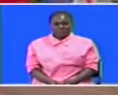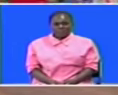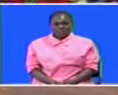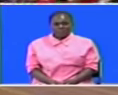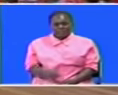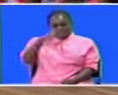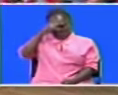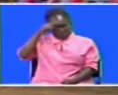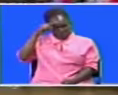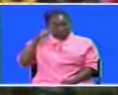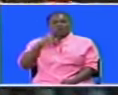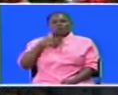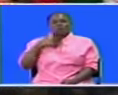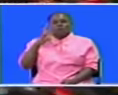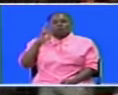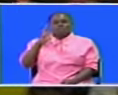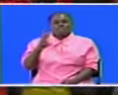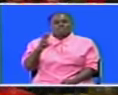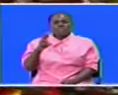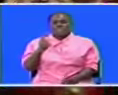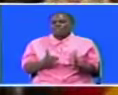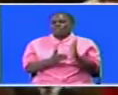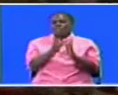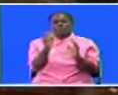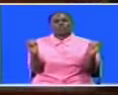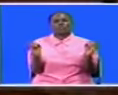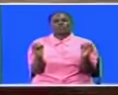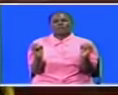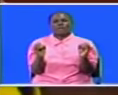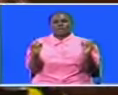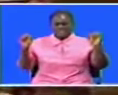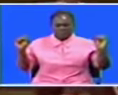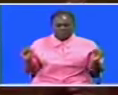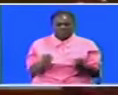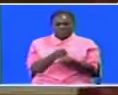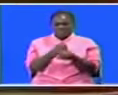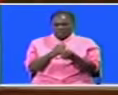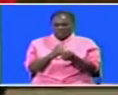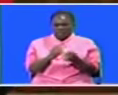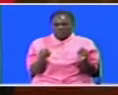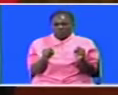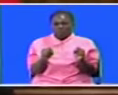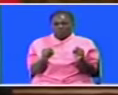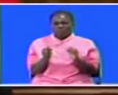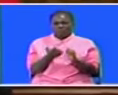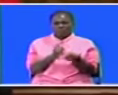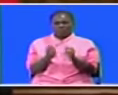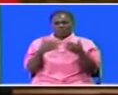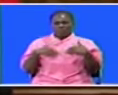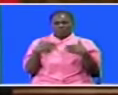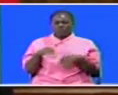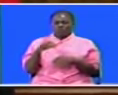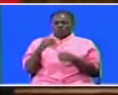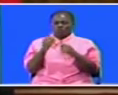Kwa sababu hataki kuona mbele, hataki, hawezi ashindane na wale ambao wanaangalia